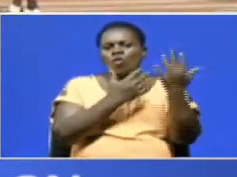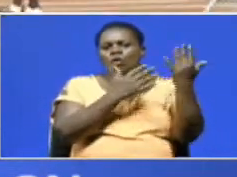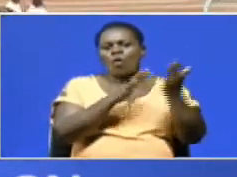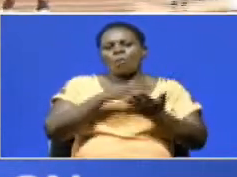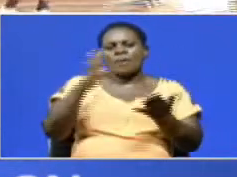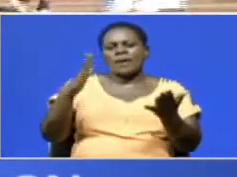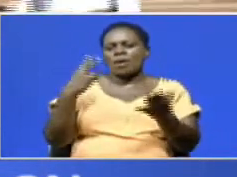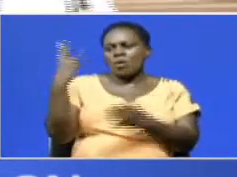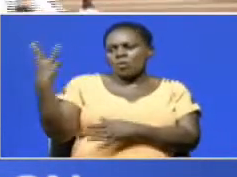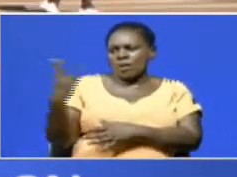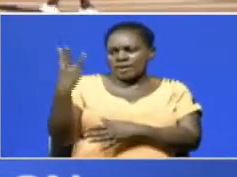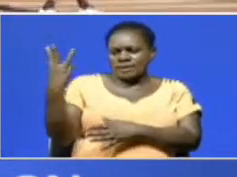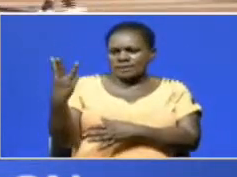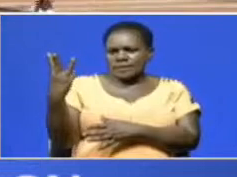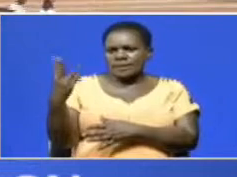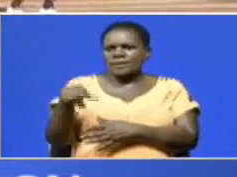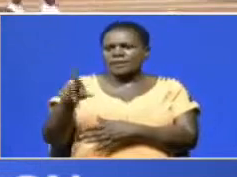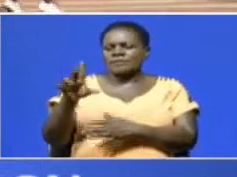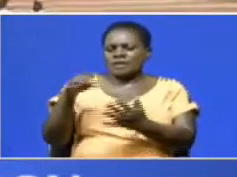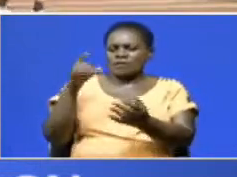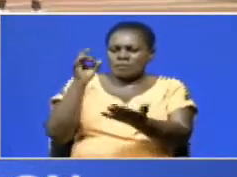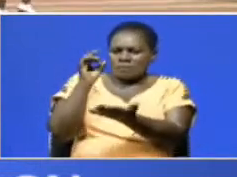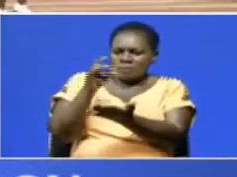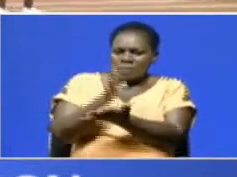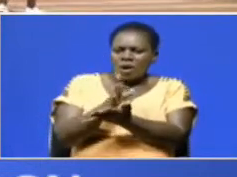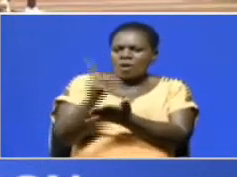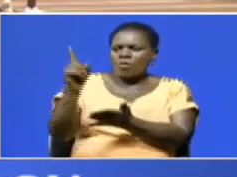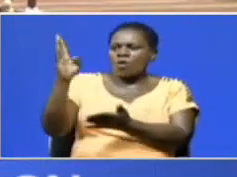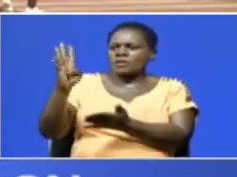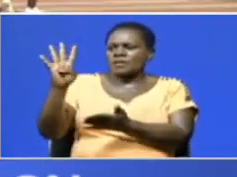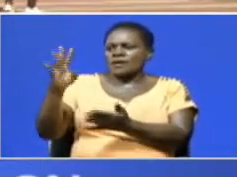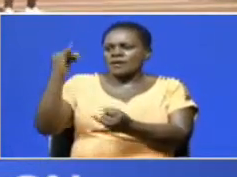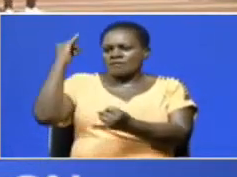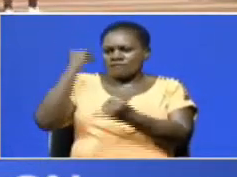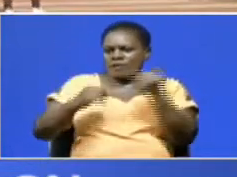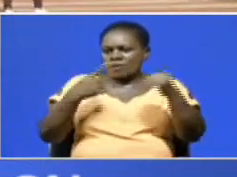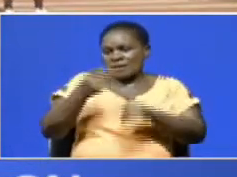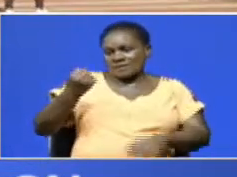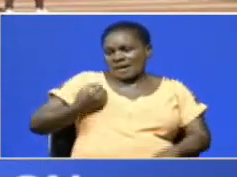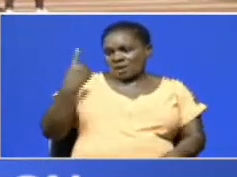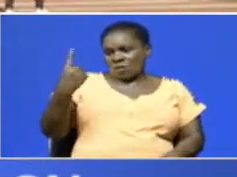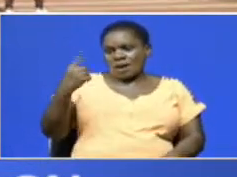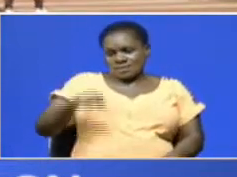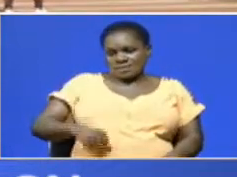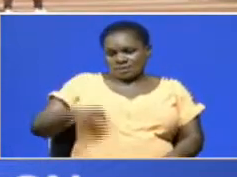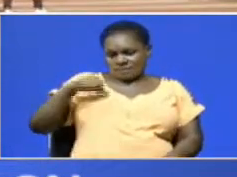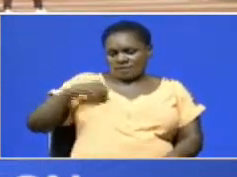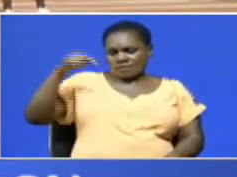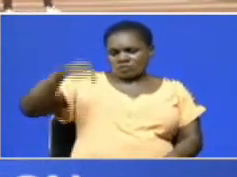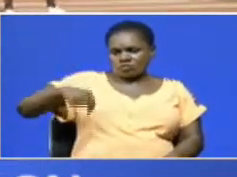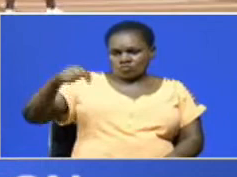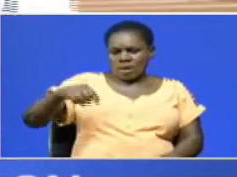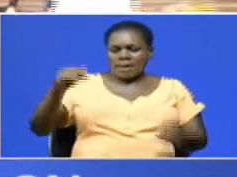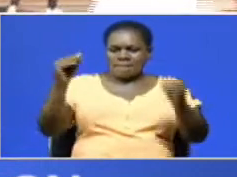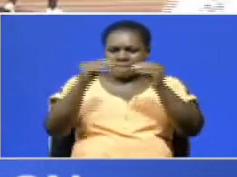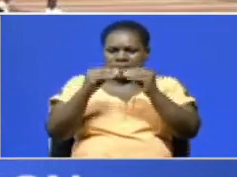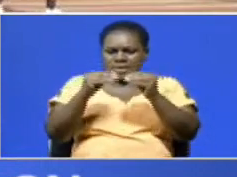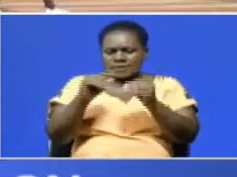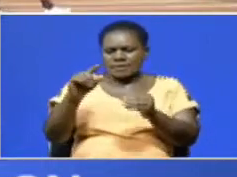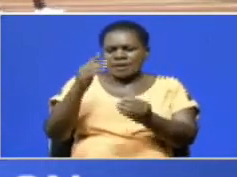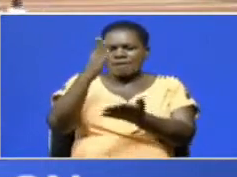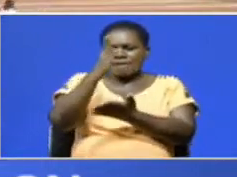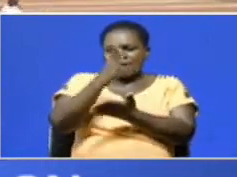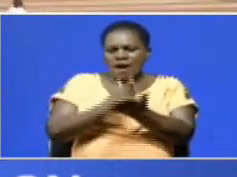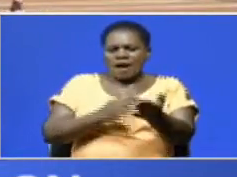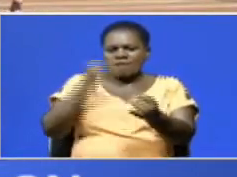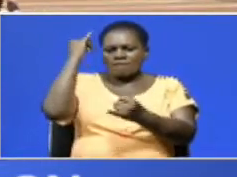up until Wednesday, where they were eliminated in the quarterfinals. But Angela Okutoyi survived. Today she plays in the